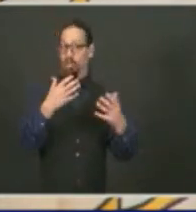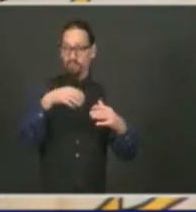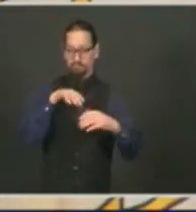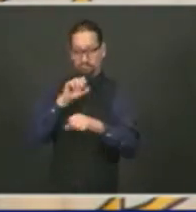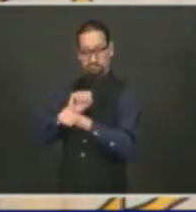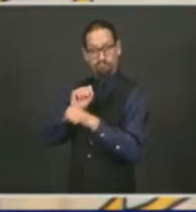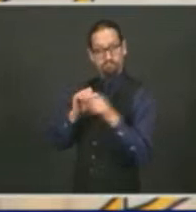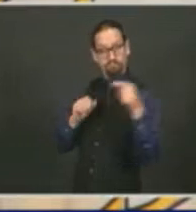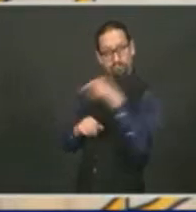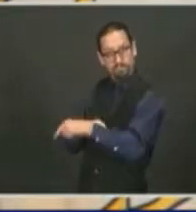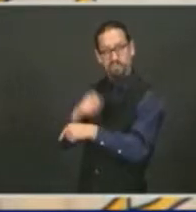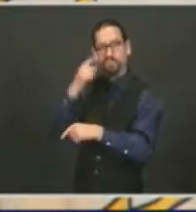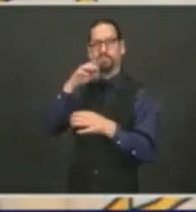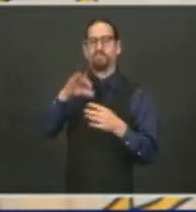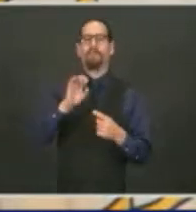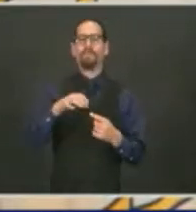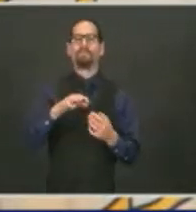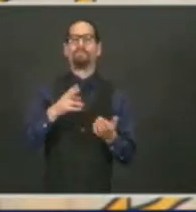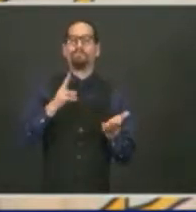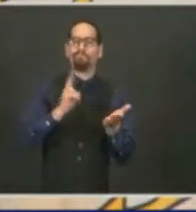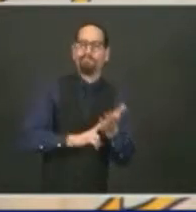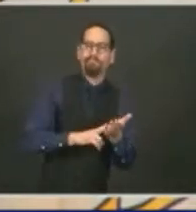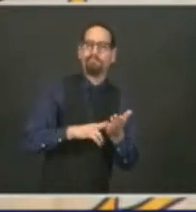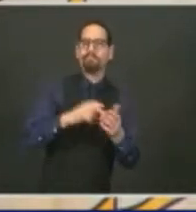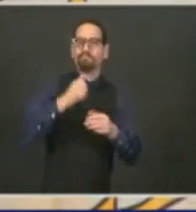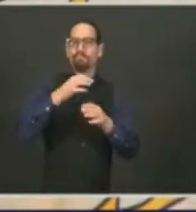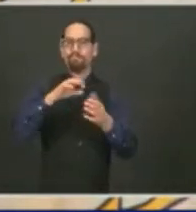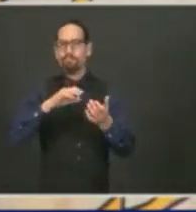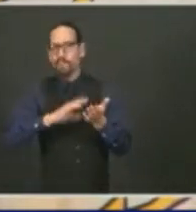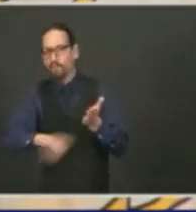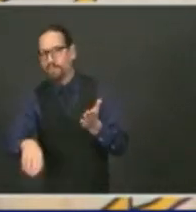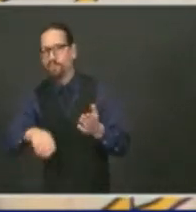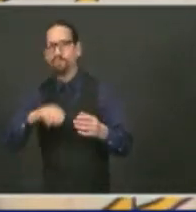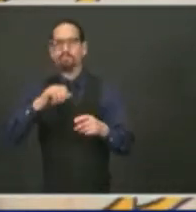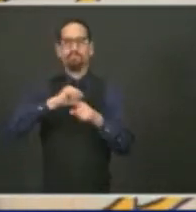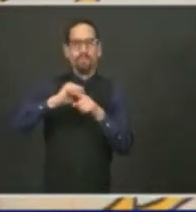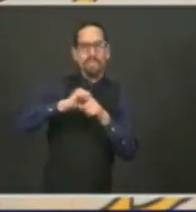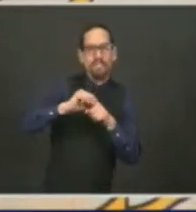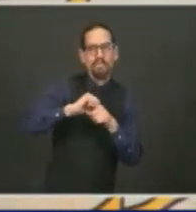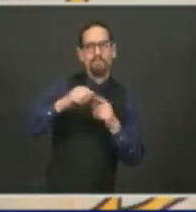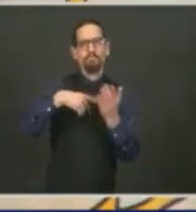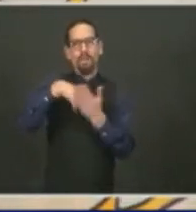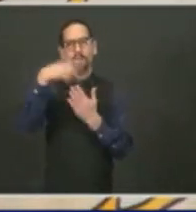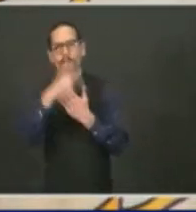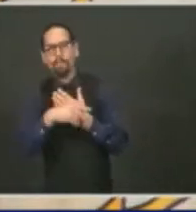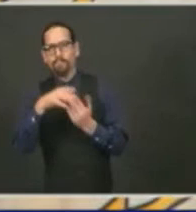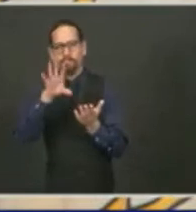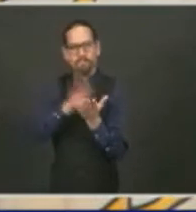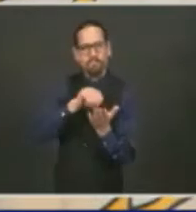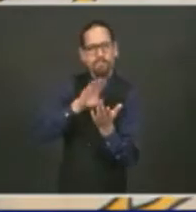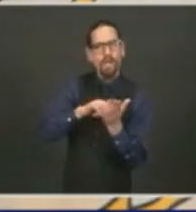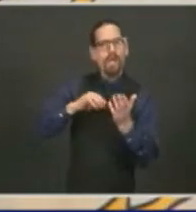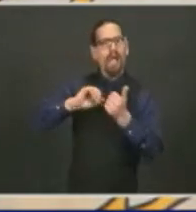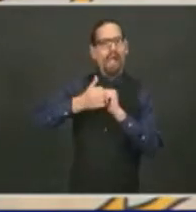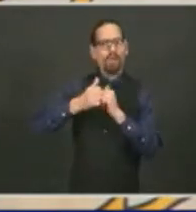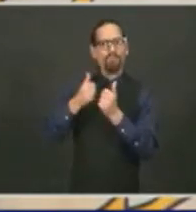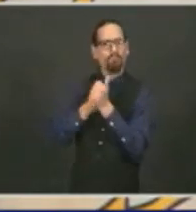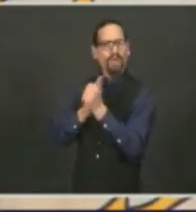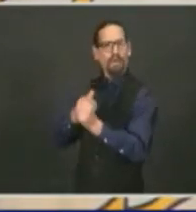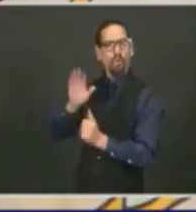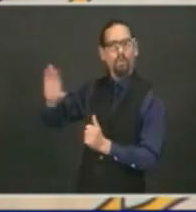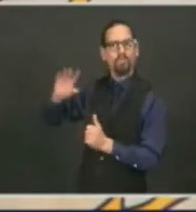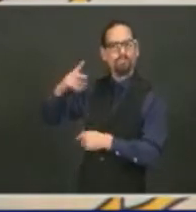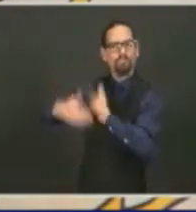run by the nursing home, and of course is going to be bound by the same testing, screening, and